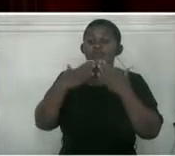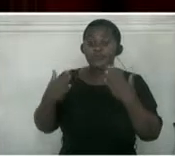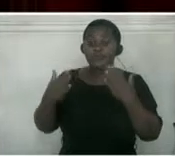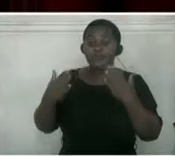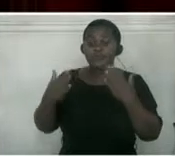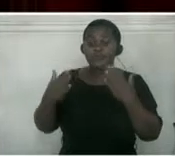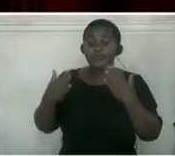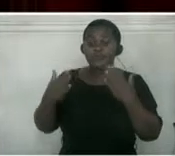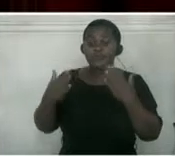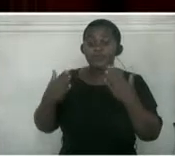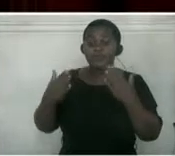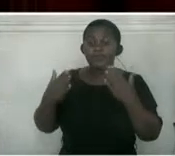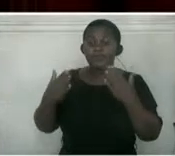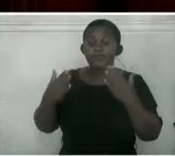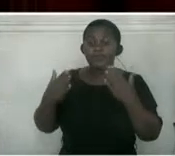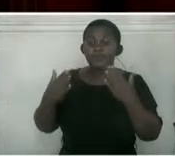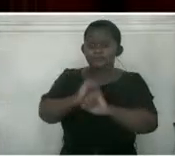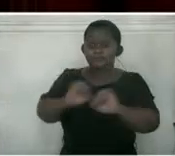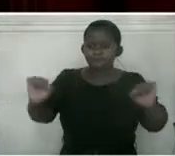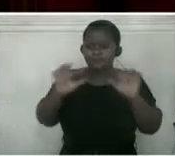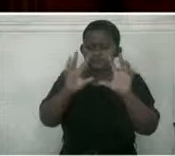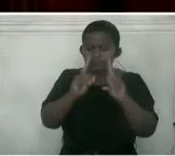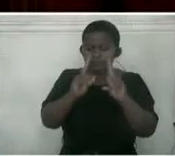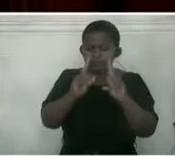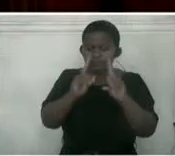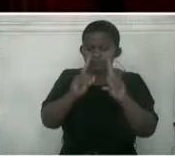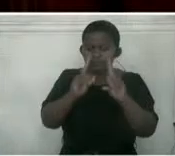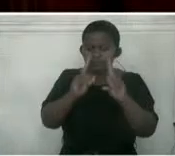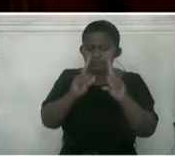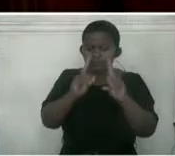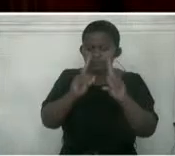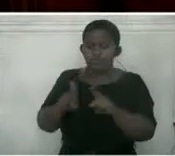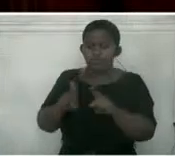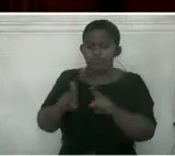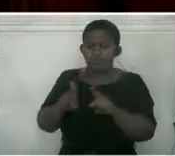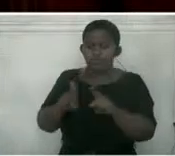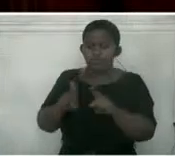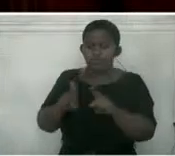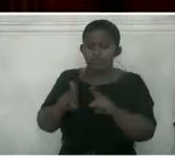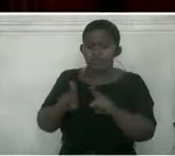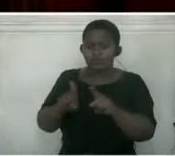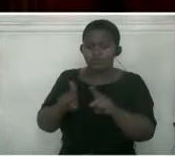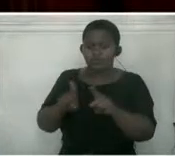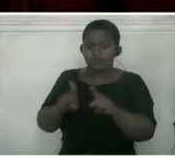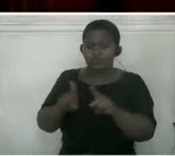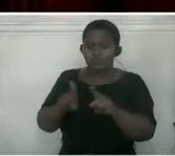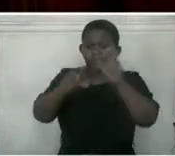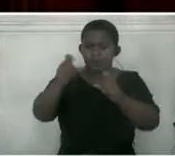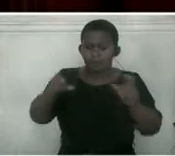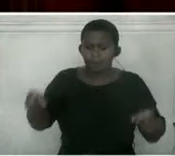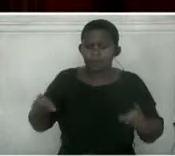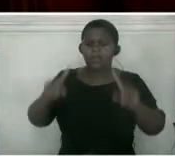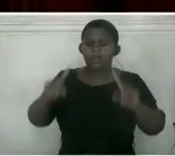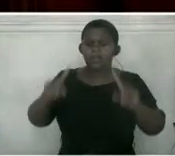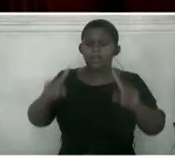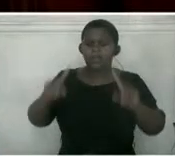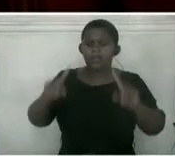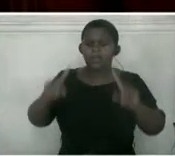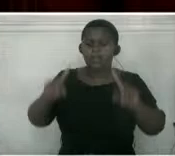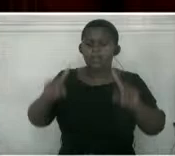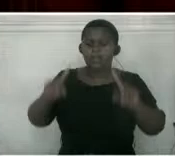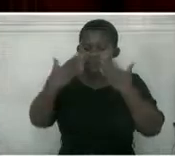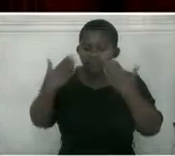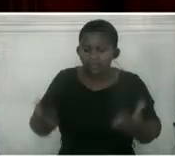their dedication in their department and in the call of serving our people. A special thanks to